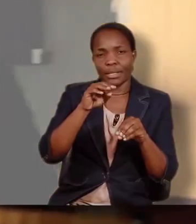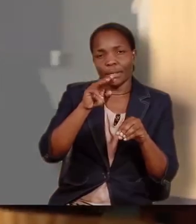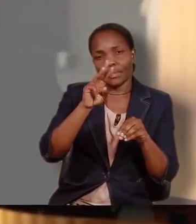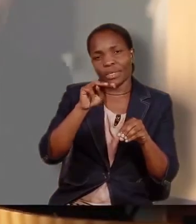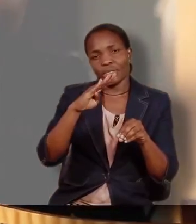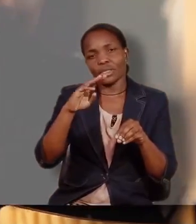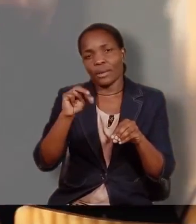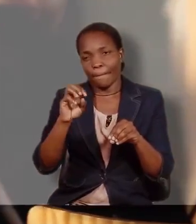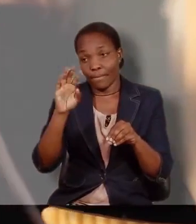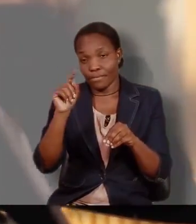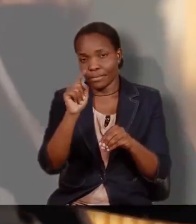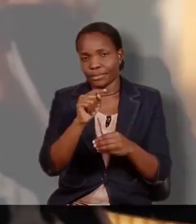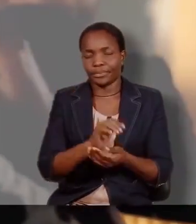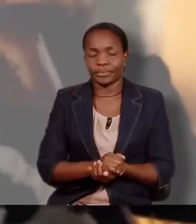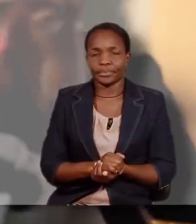Okay.